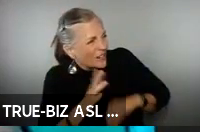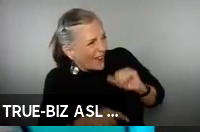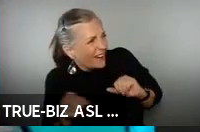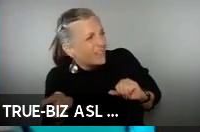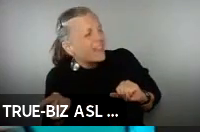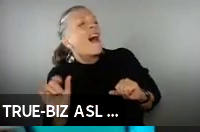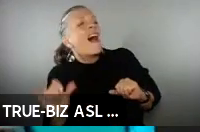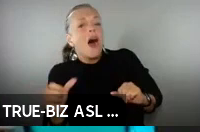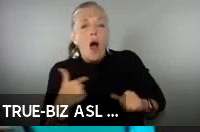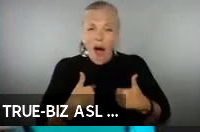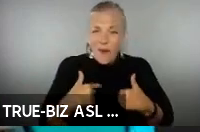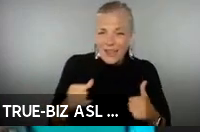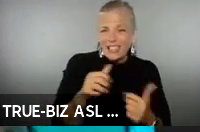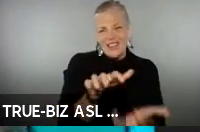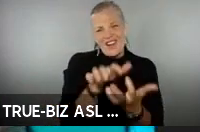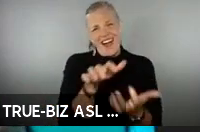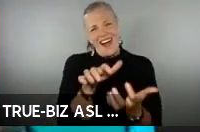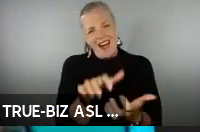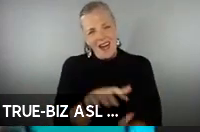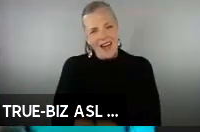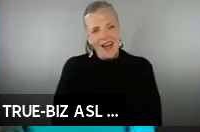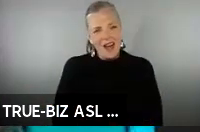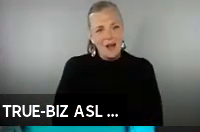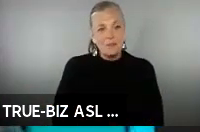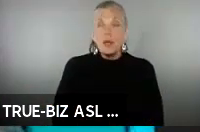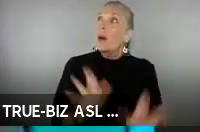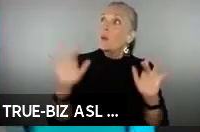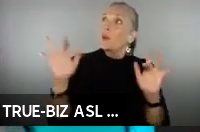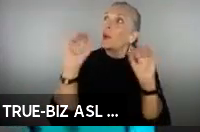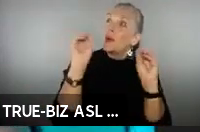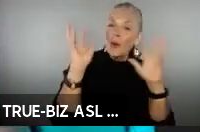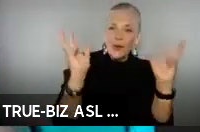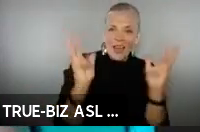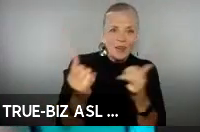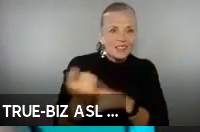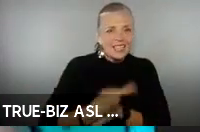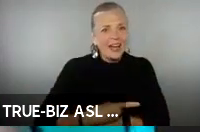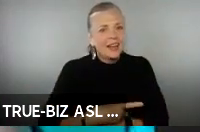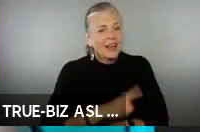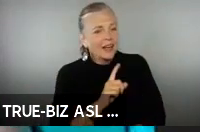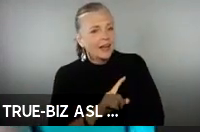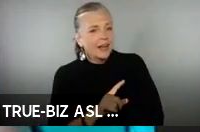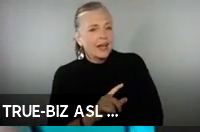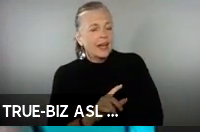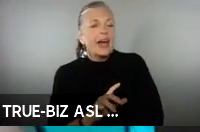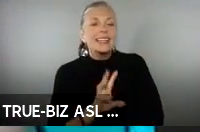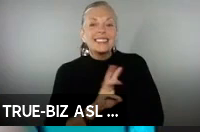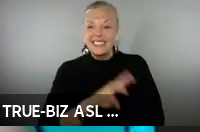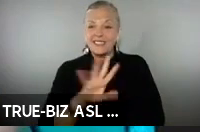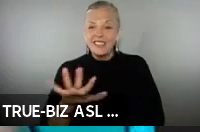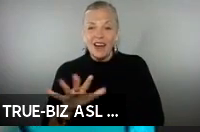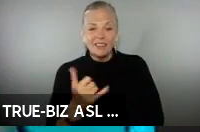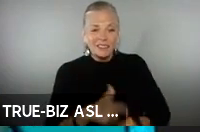Me too. Not a cloud in the sky today, though. It's 7 till 5. Why, thank